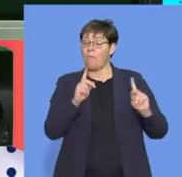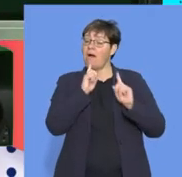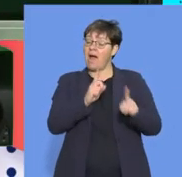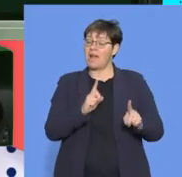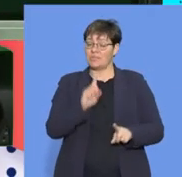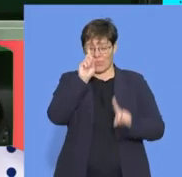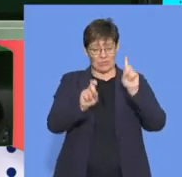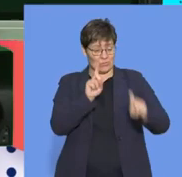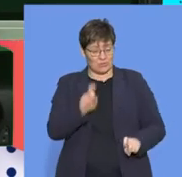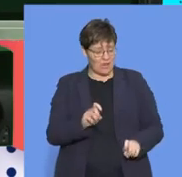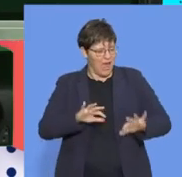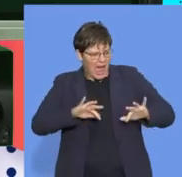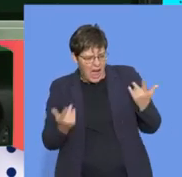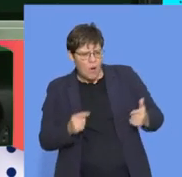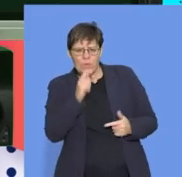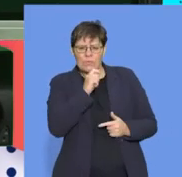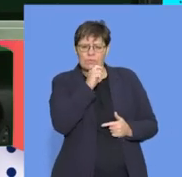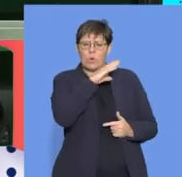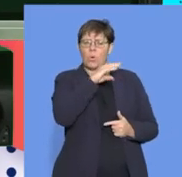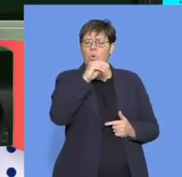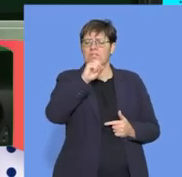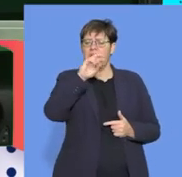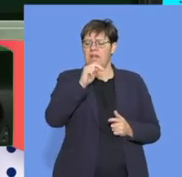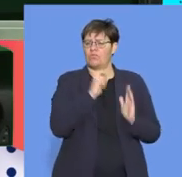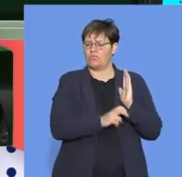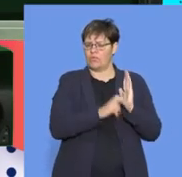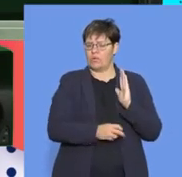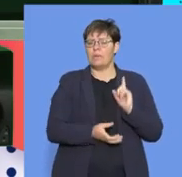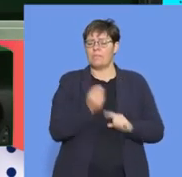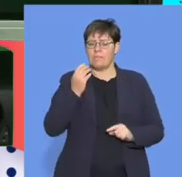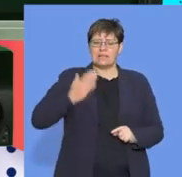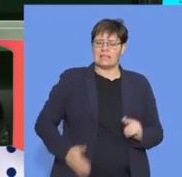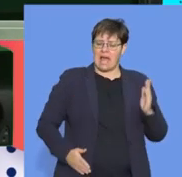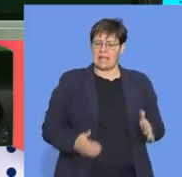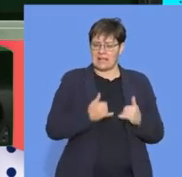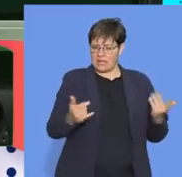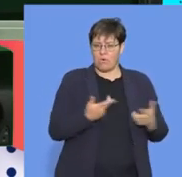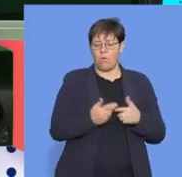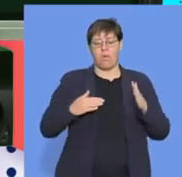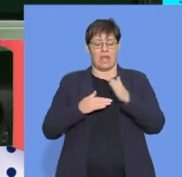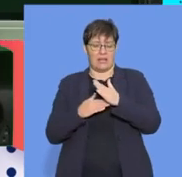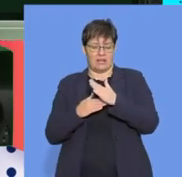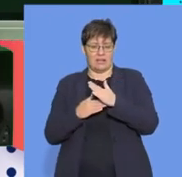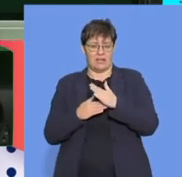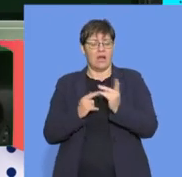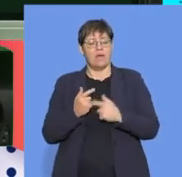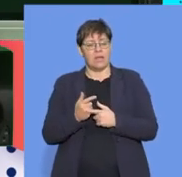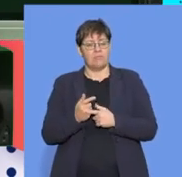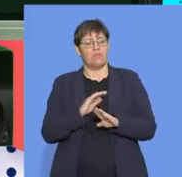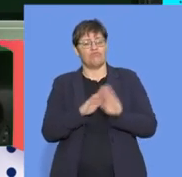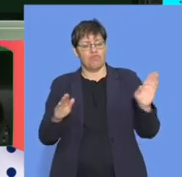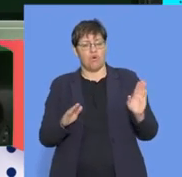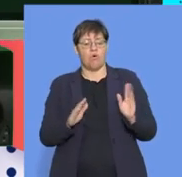Okay, so I hope that answered your questions about how we use cosine rule to find lengths of sides